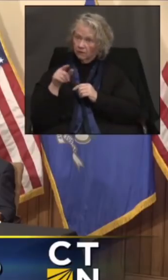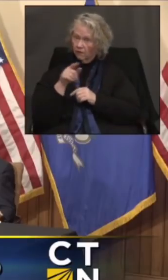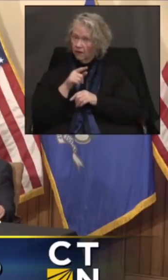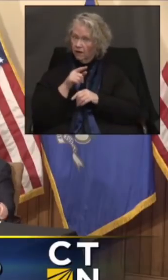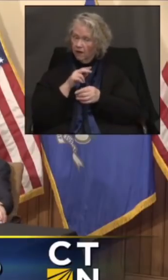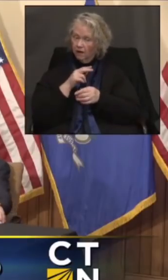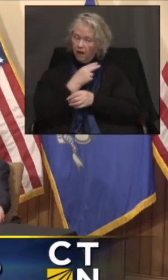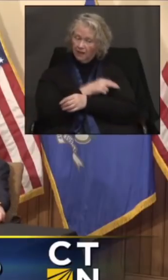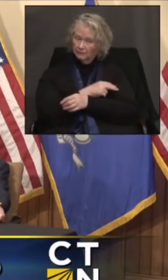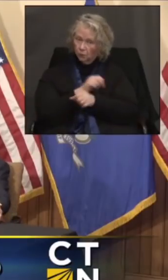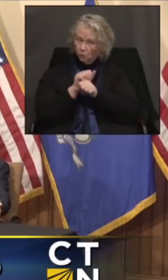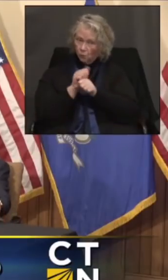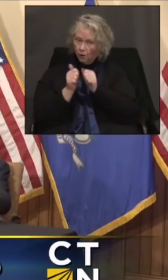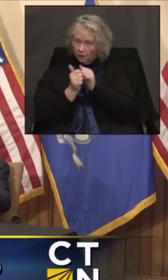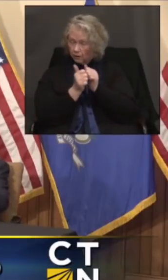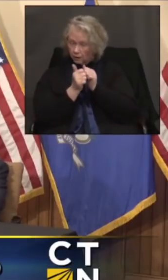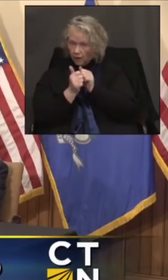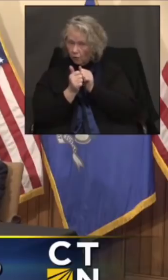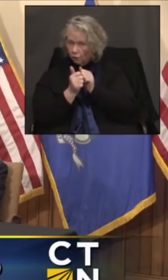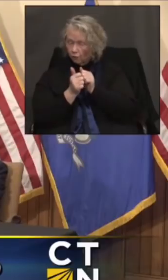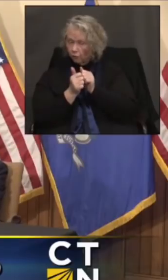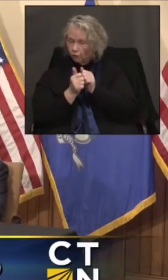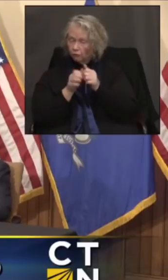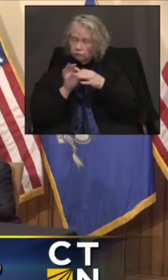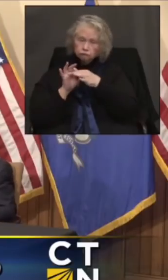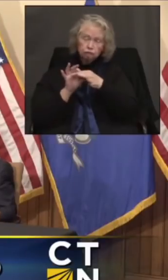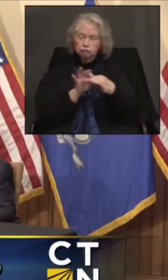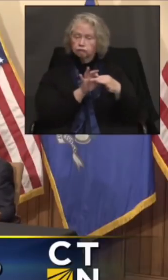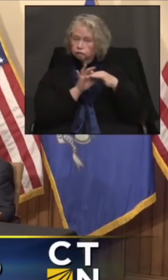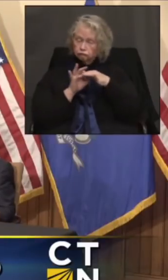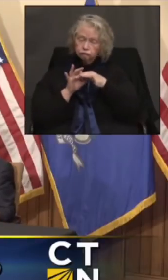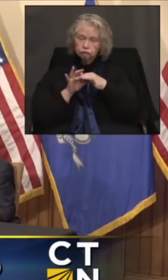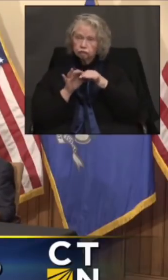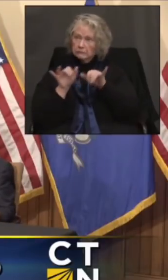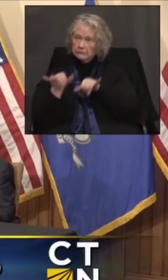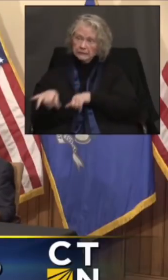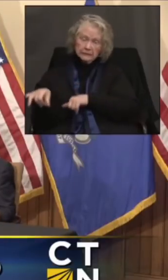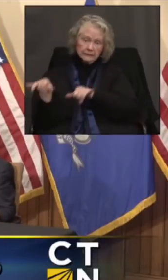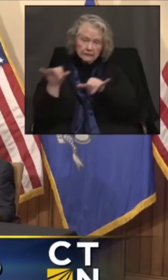one another? It's going to be a sort of a universal